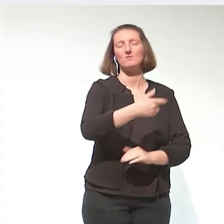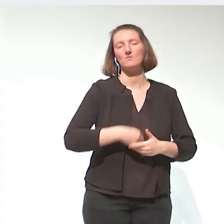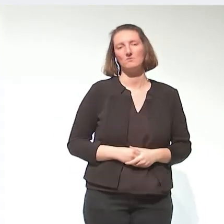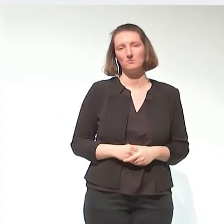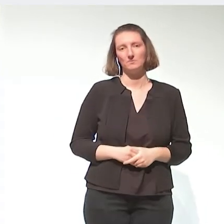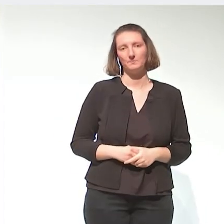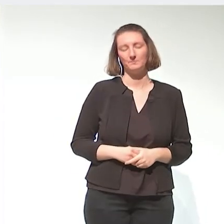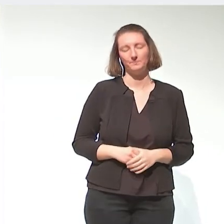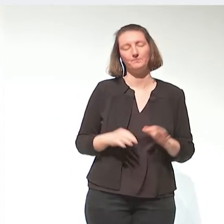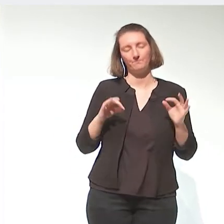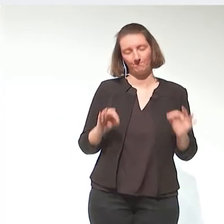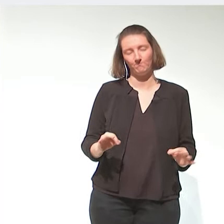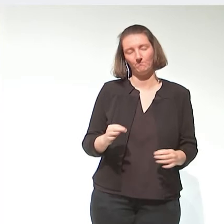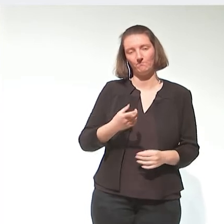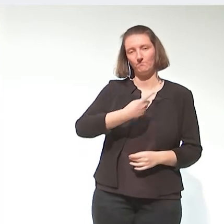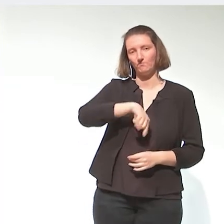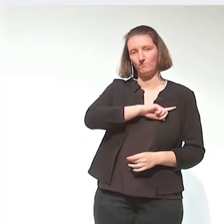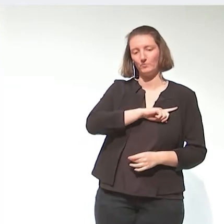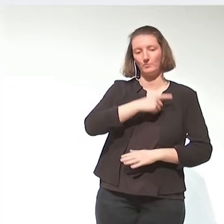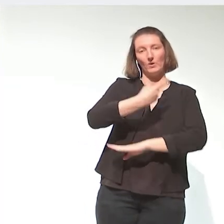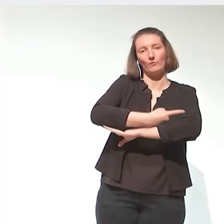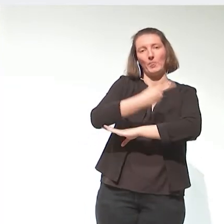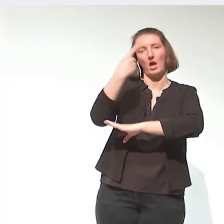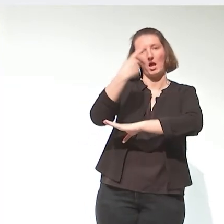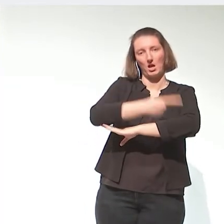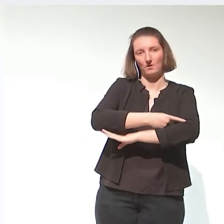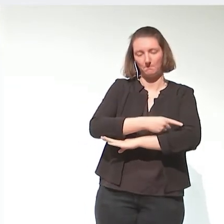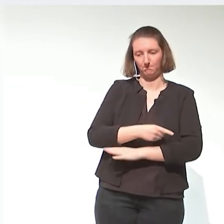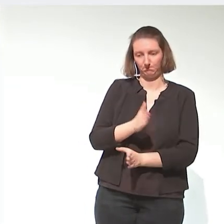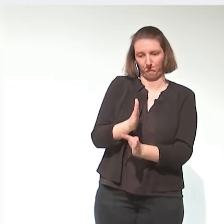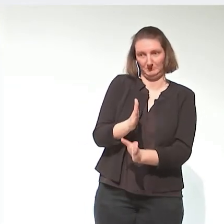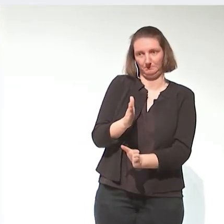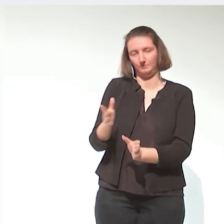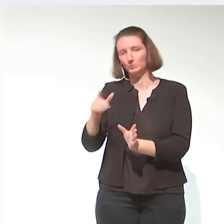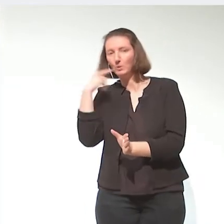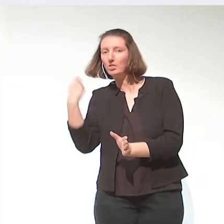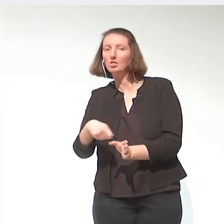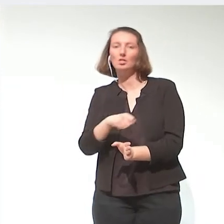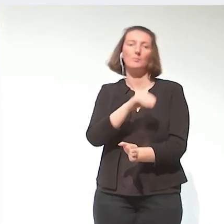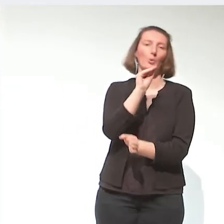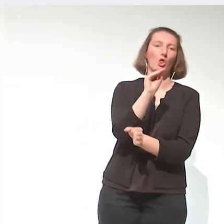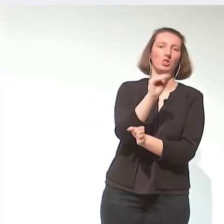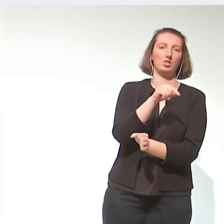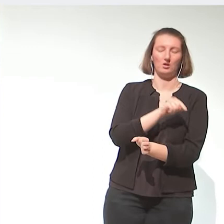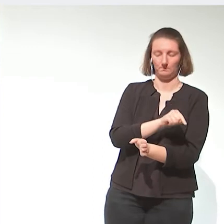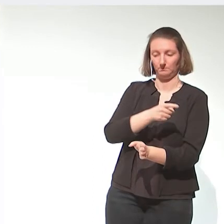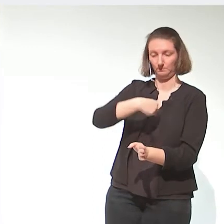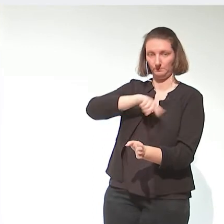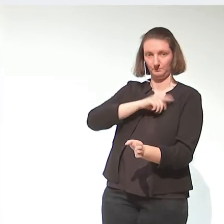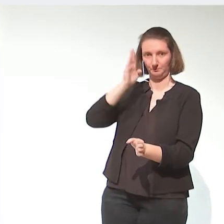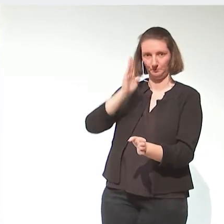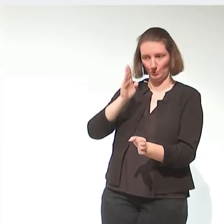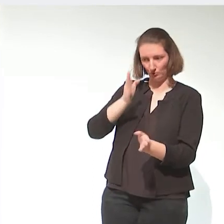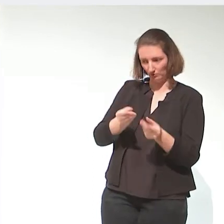need to support some most basic things like